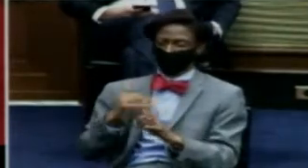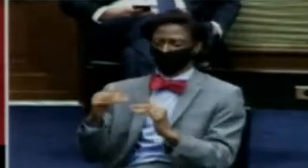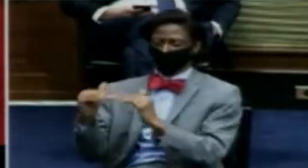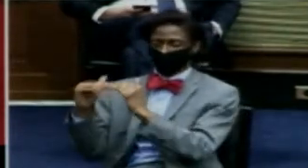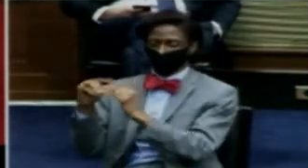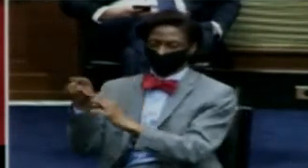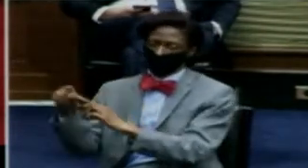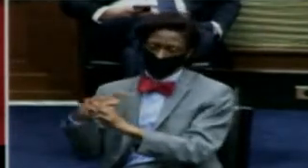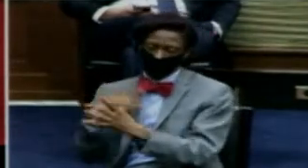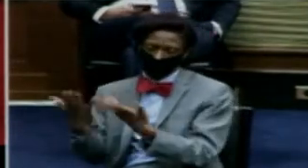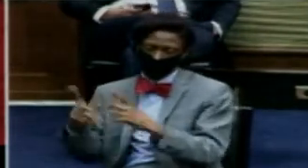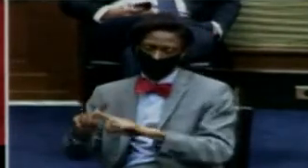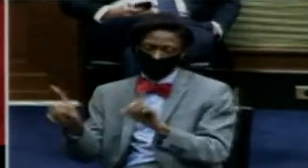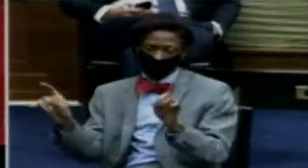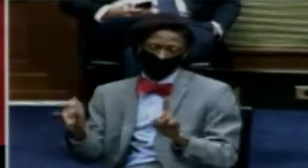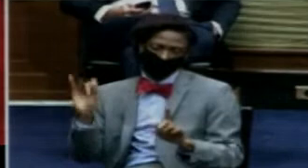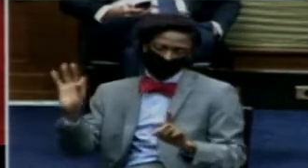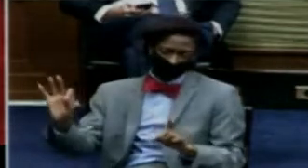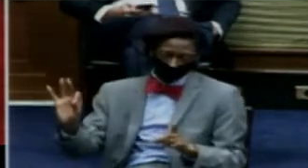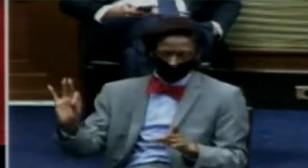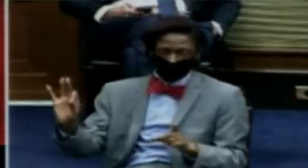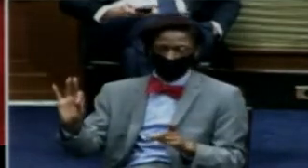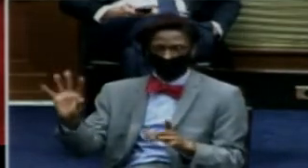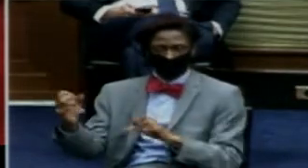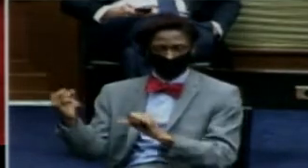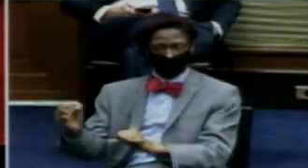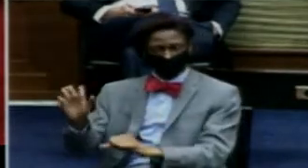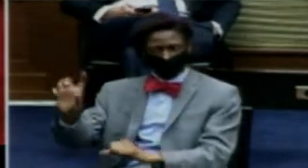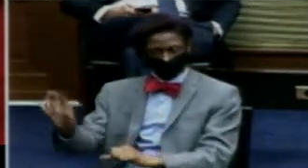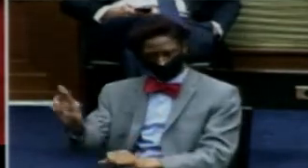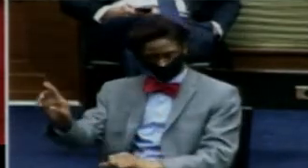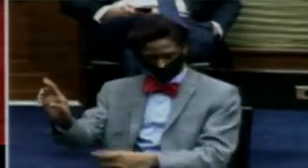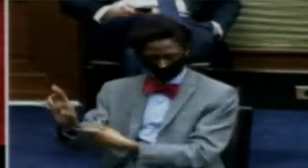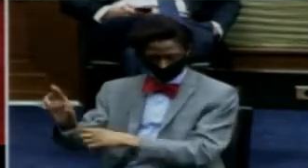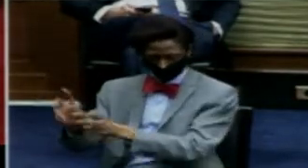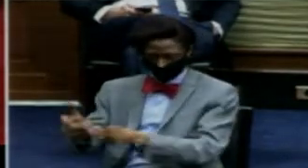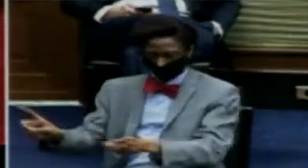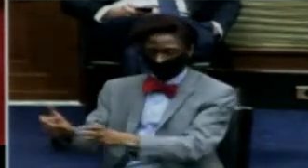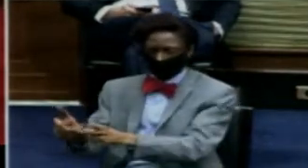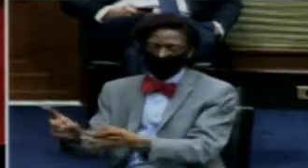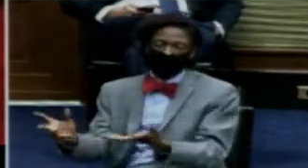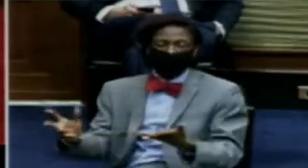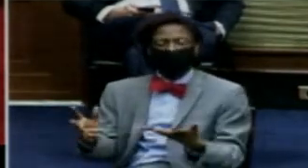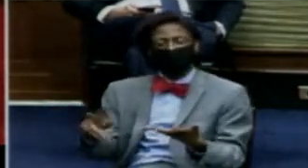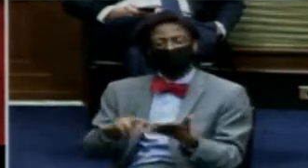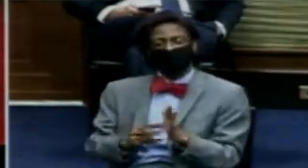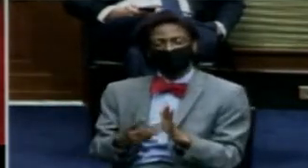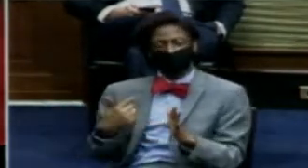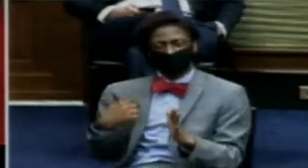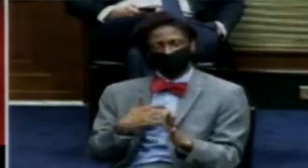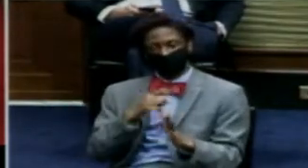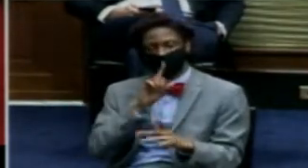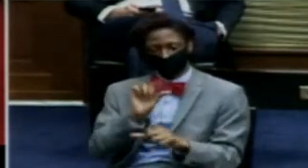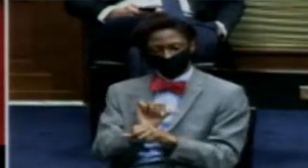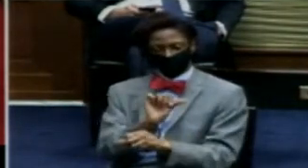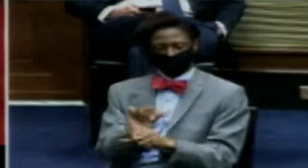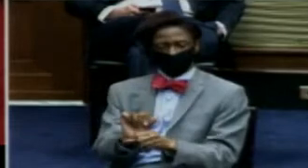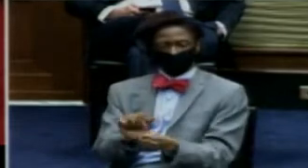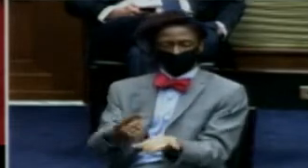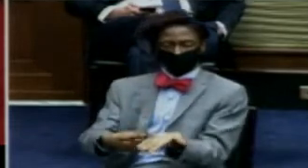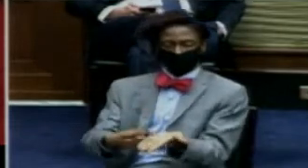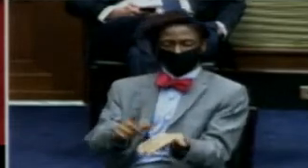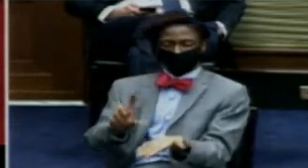aisle would be different if it was a predominantly Republican district. I mean, we truly are literally talking about democracy